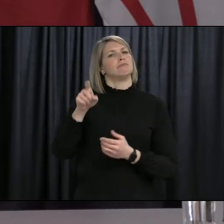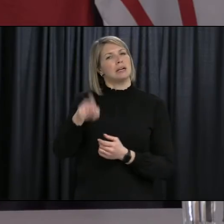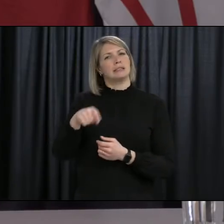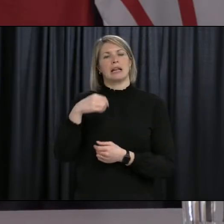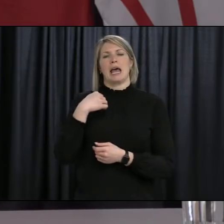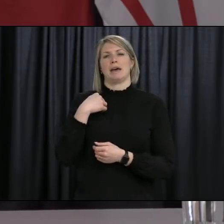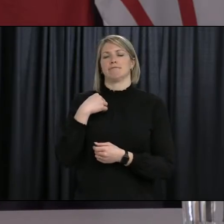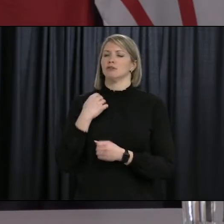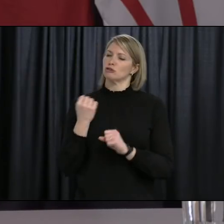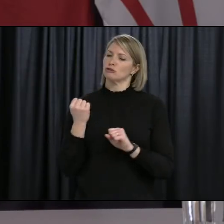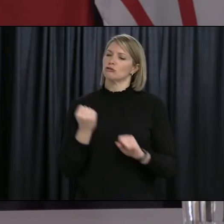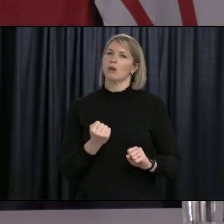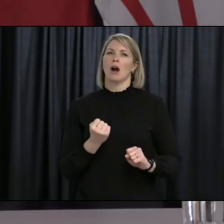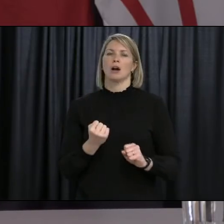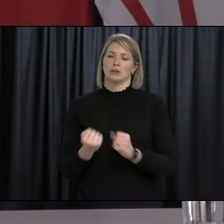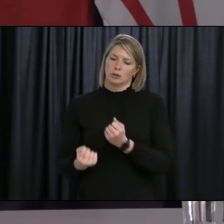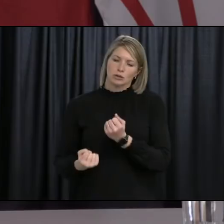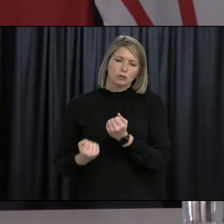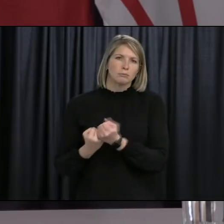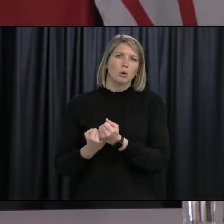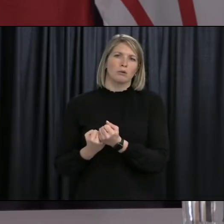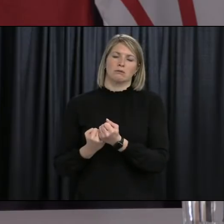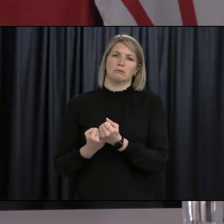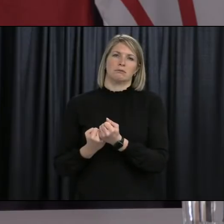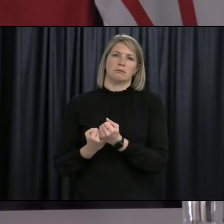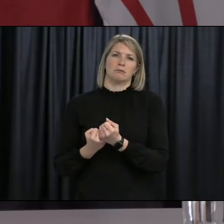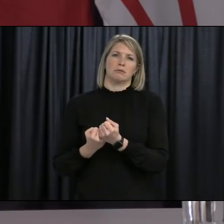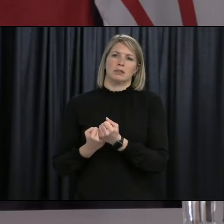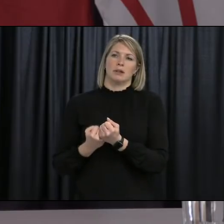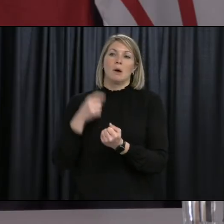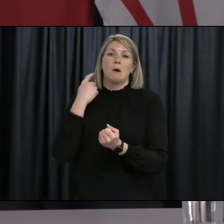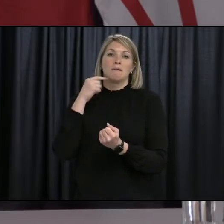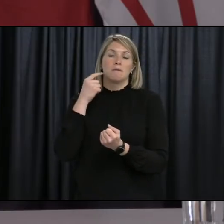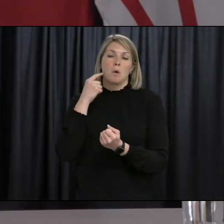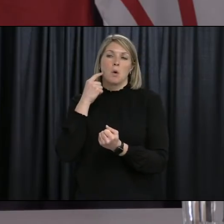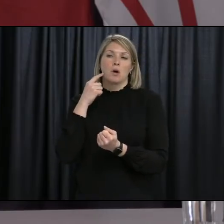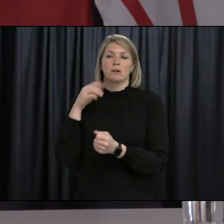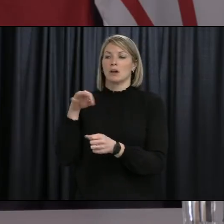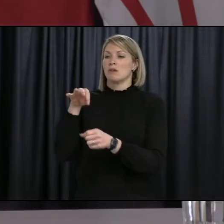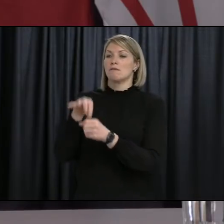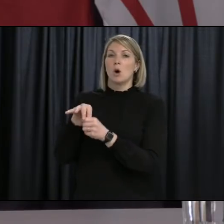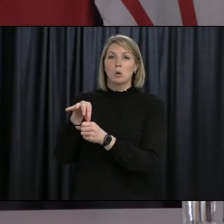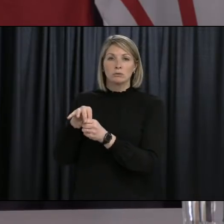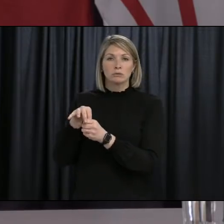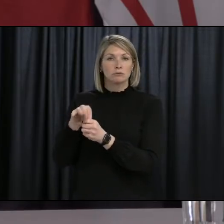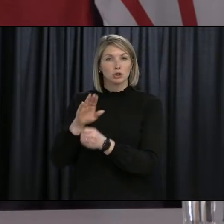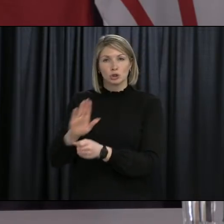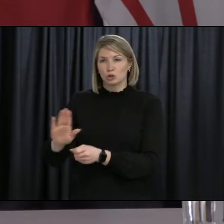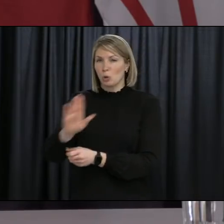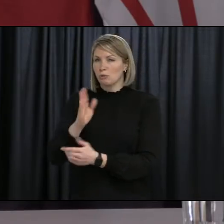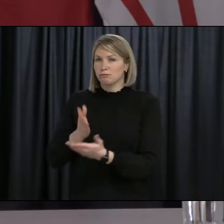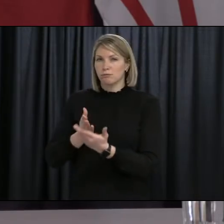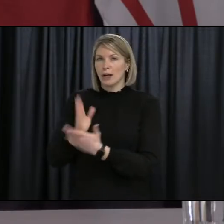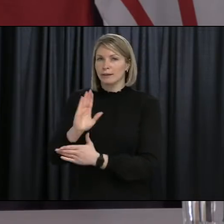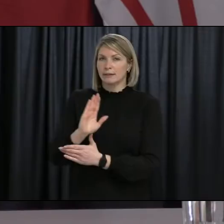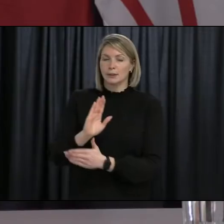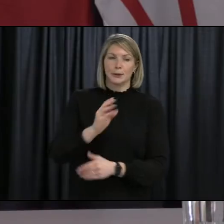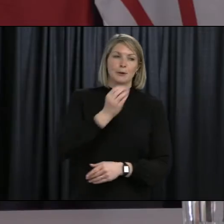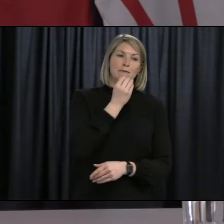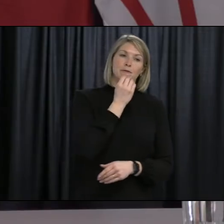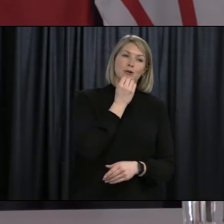times. And I encourage everybody to exercise their right to vote, regardless